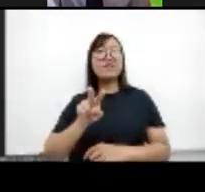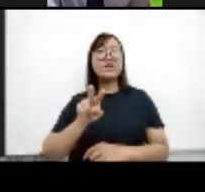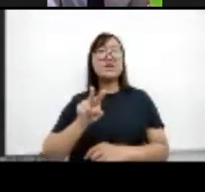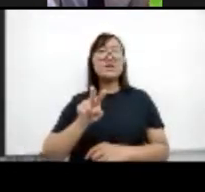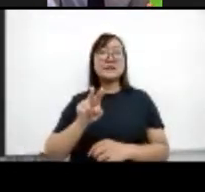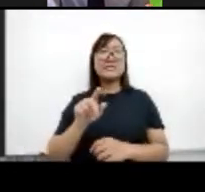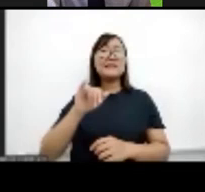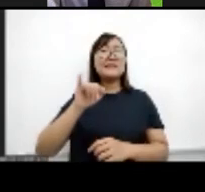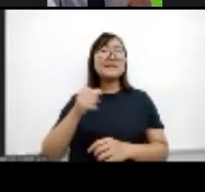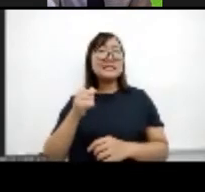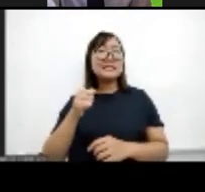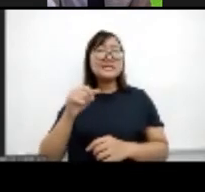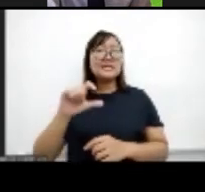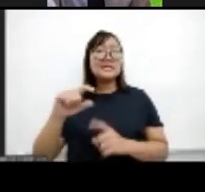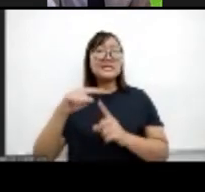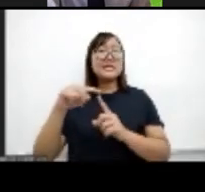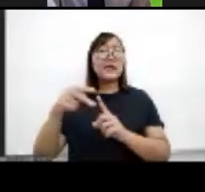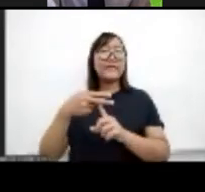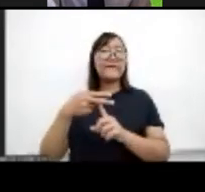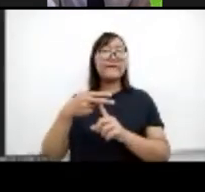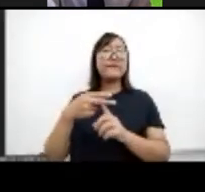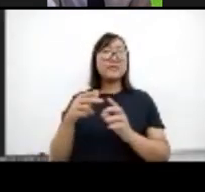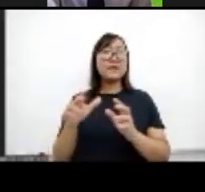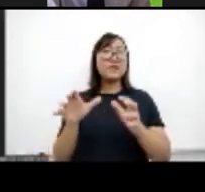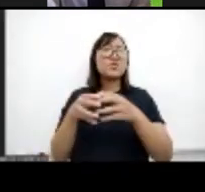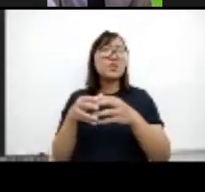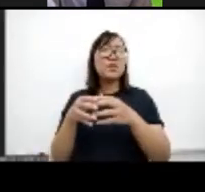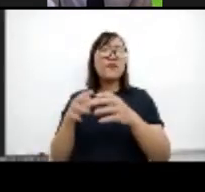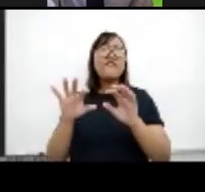noise barongsai fasisme